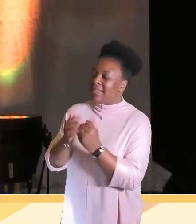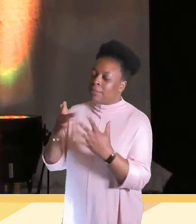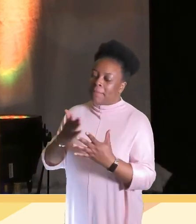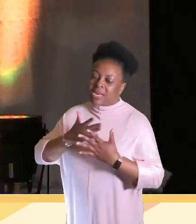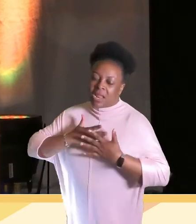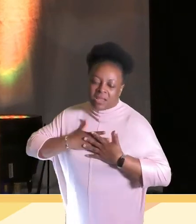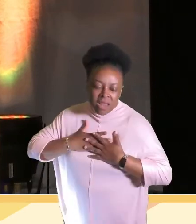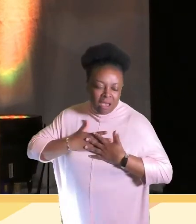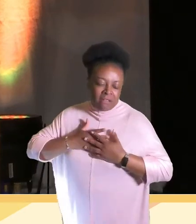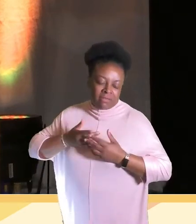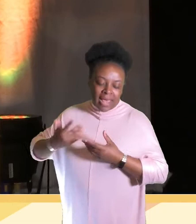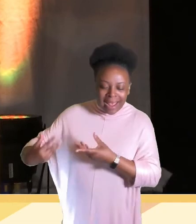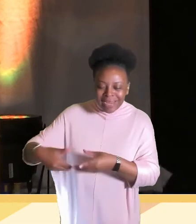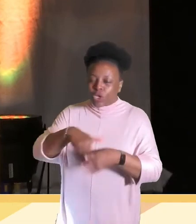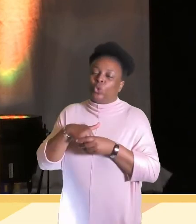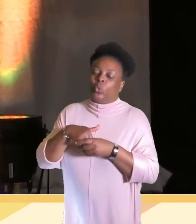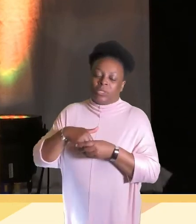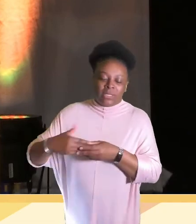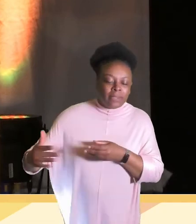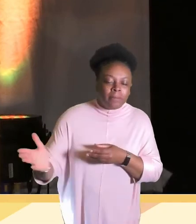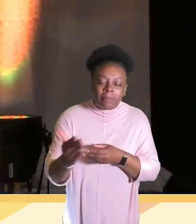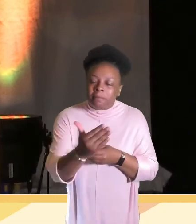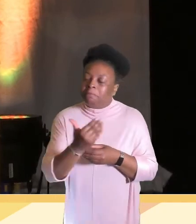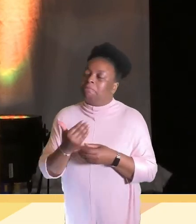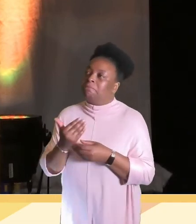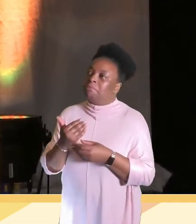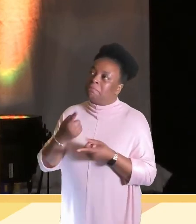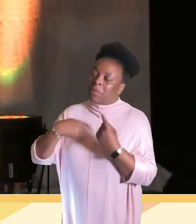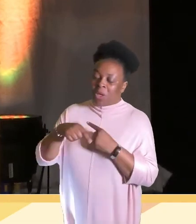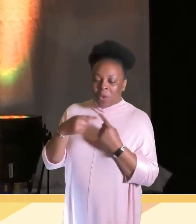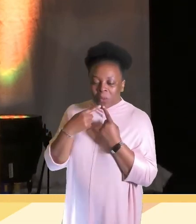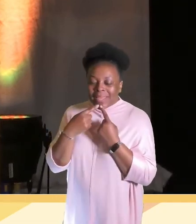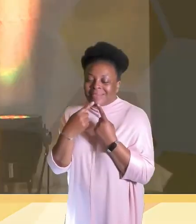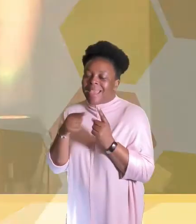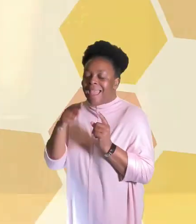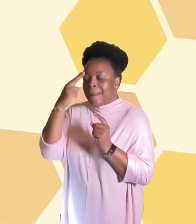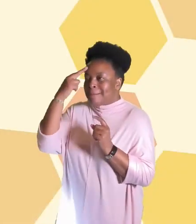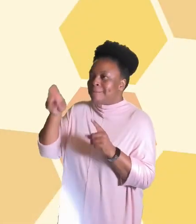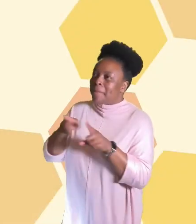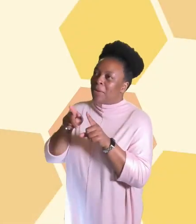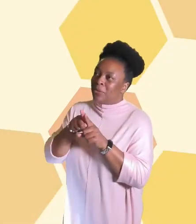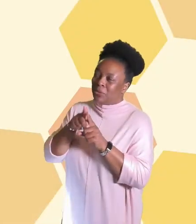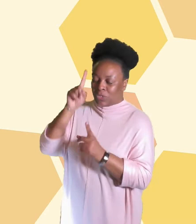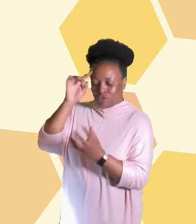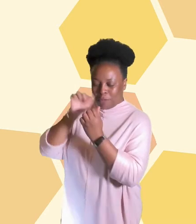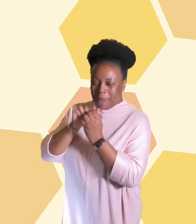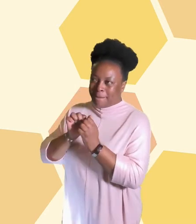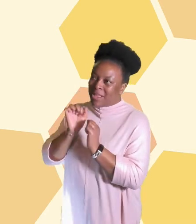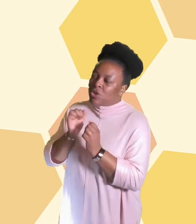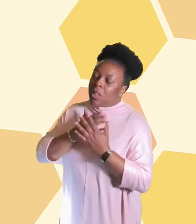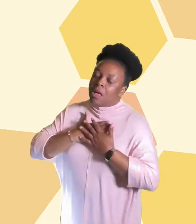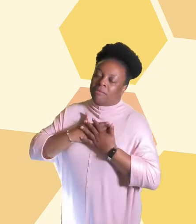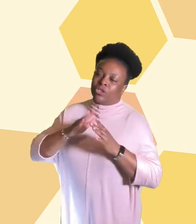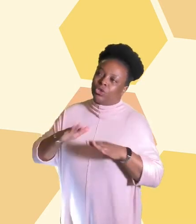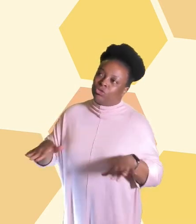inclusively, and we name and remember these your loved children.